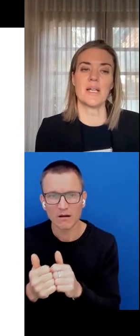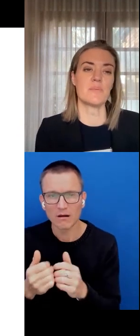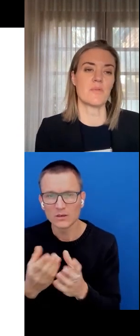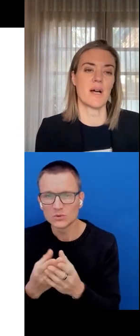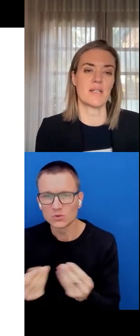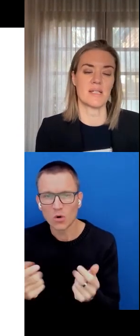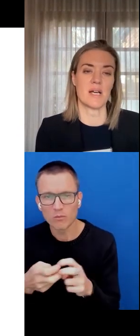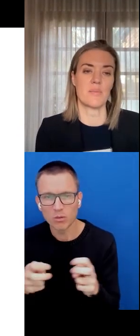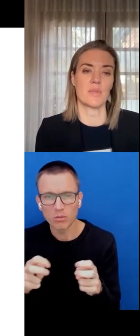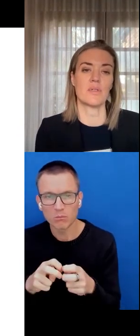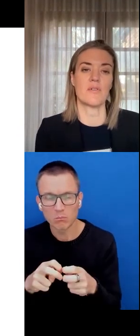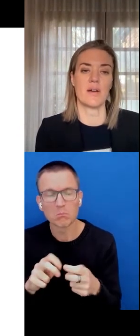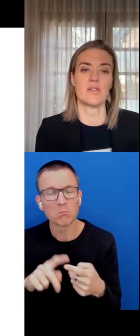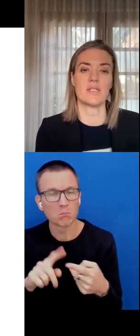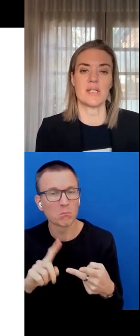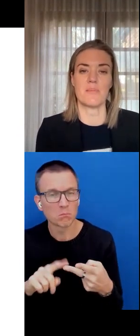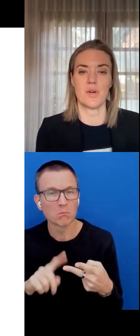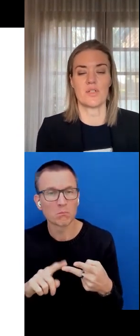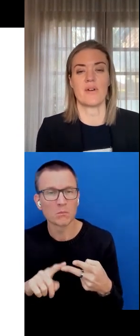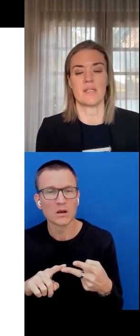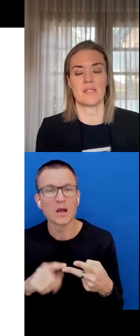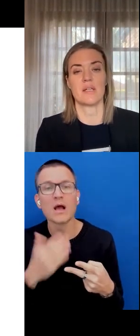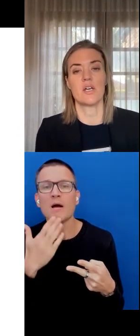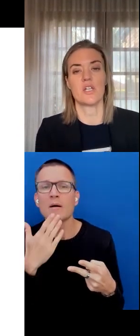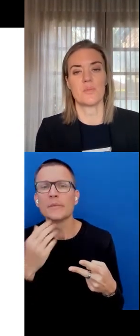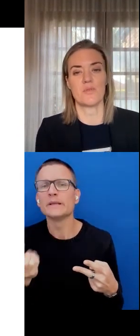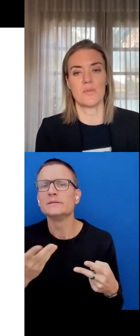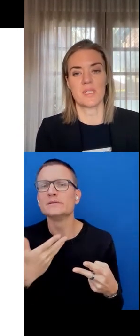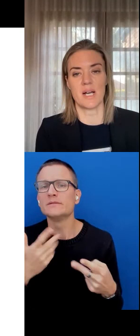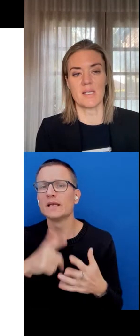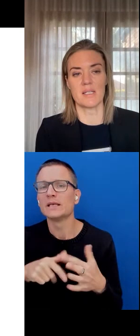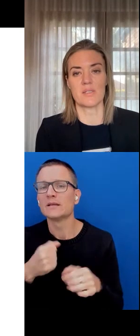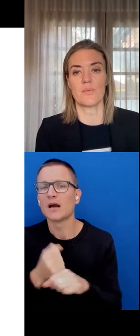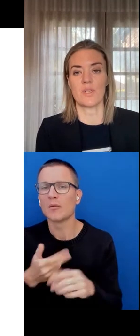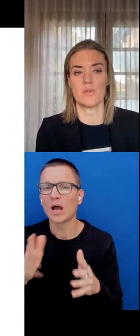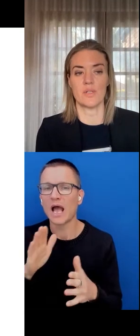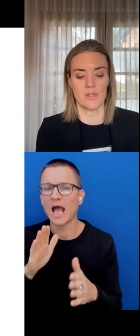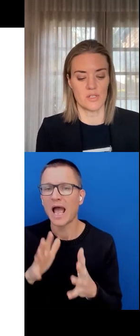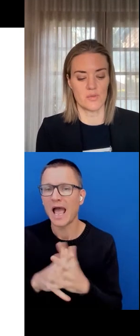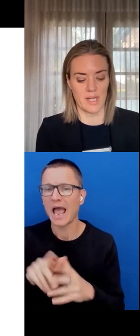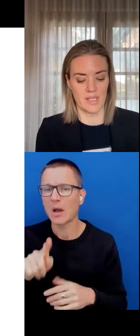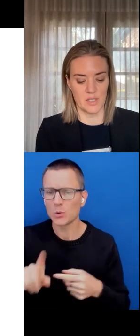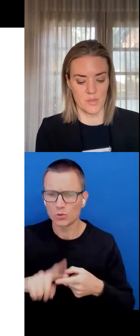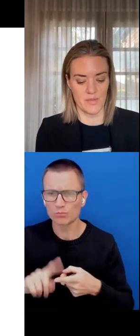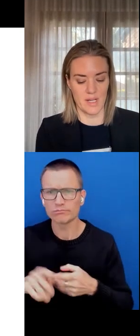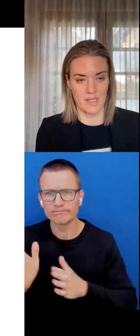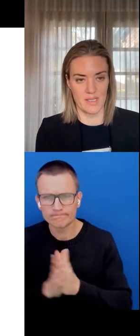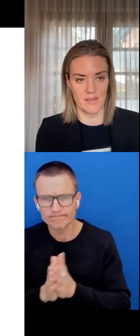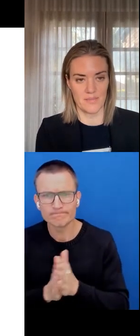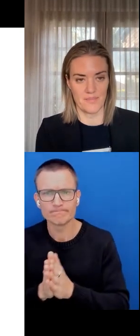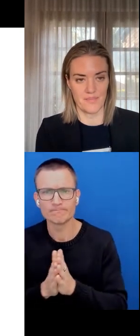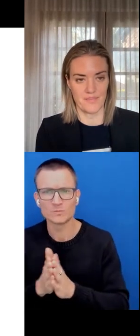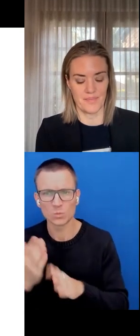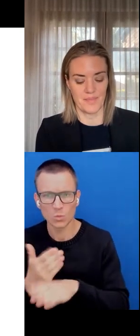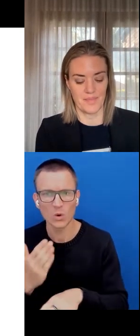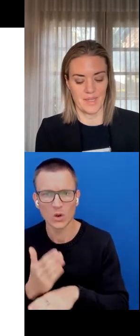example, please provide an example of how you stay motivated to perform tasks when you are not directly